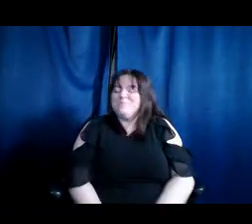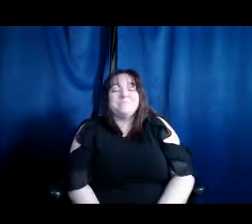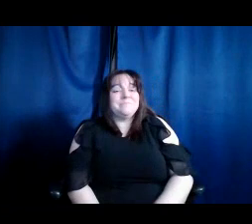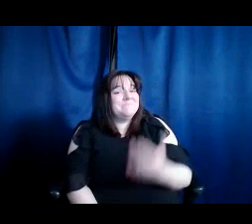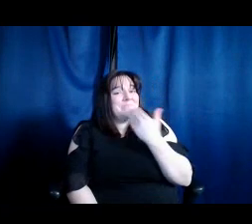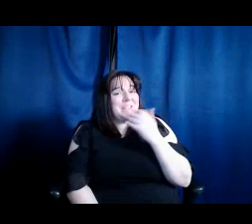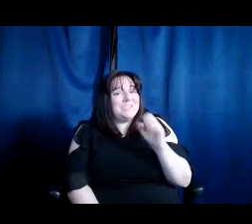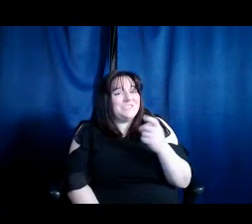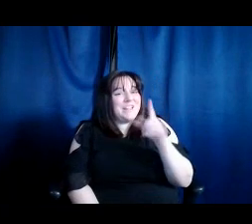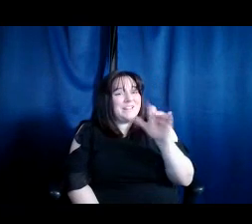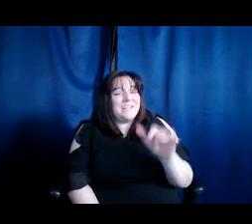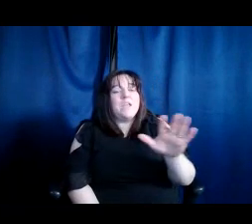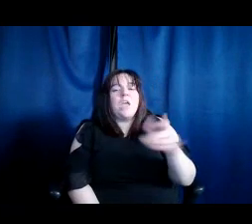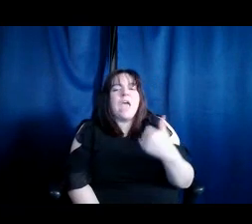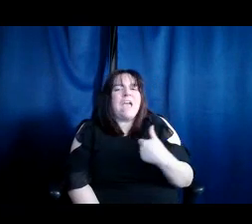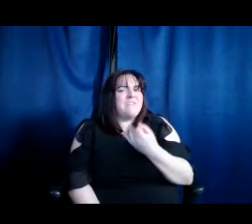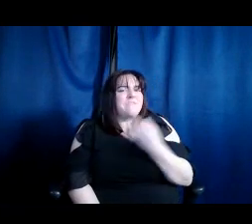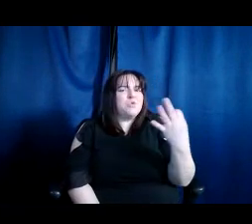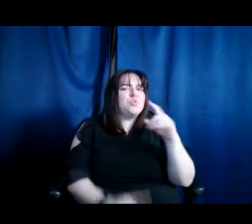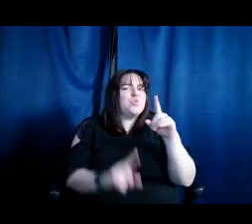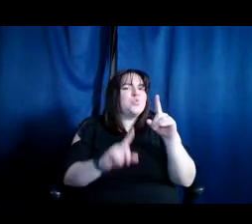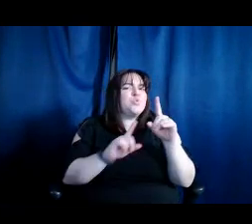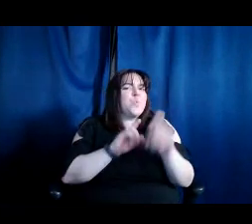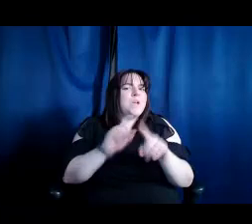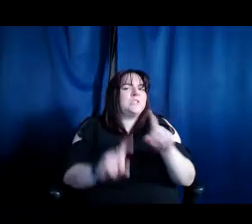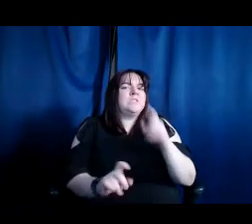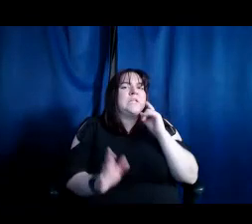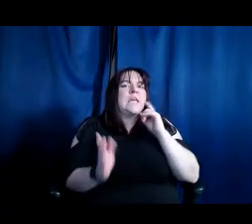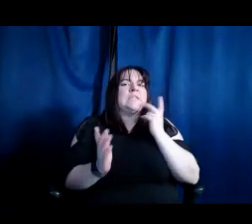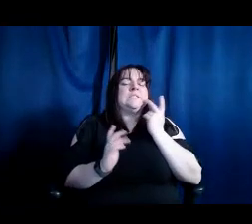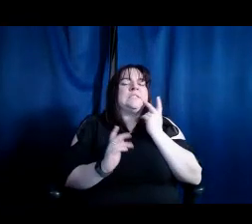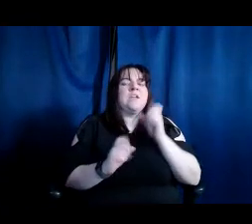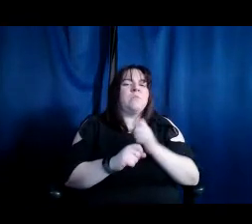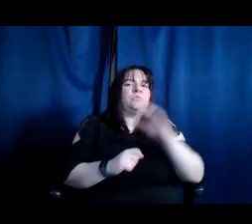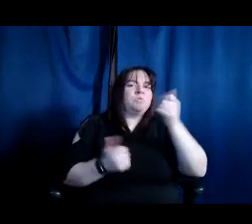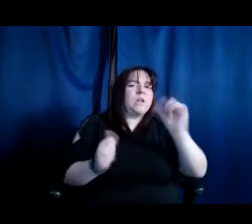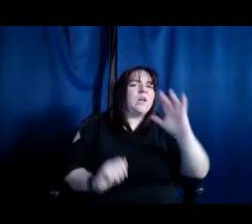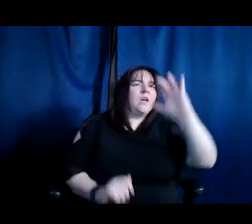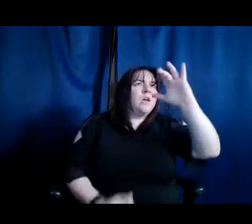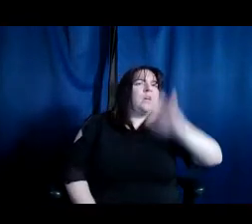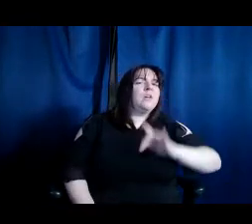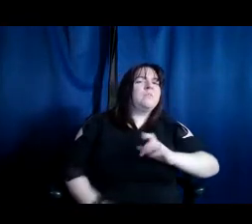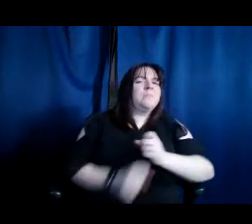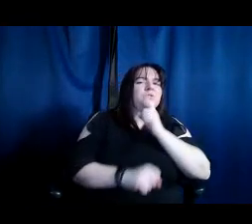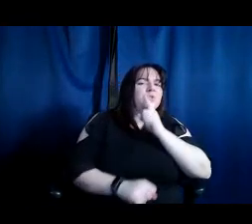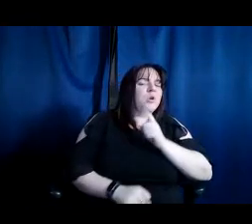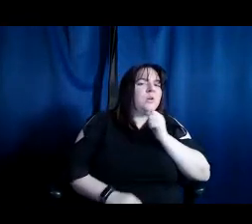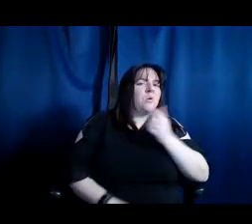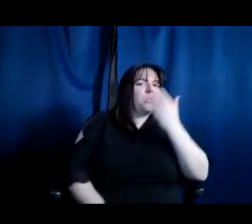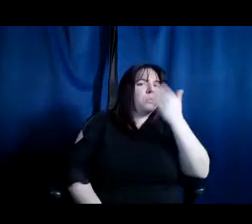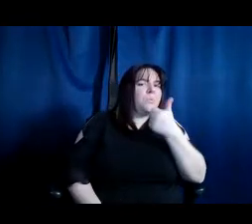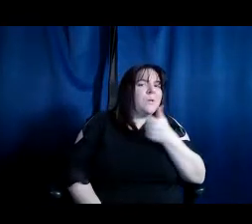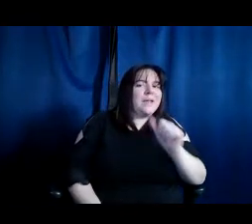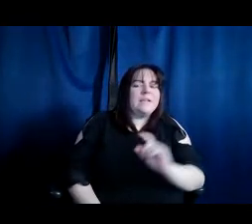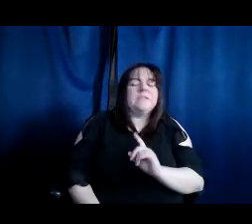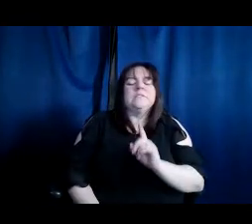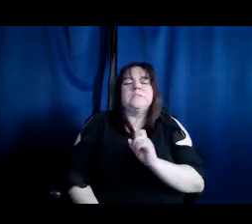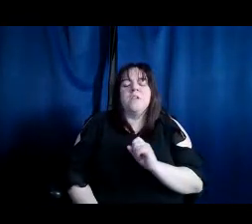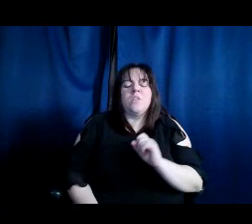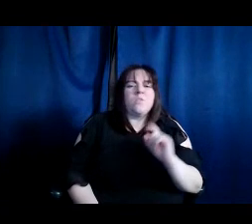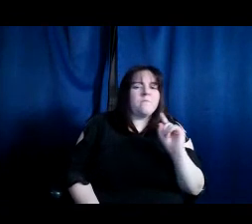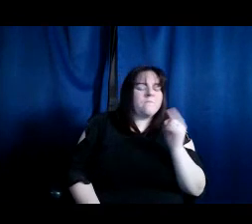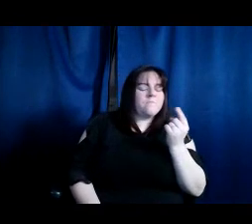some questions here in the chat, trying to scroll up a bit so I don't miss any. It looks like our first question,